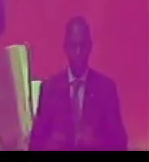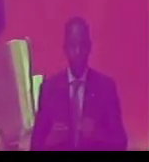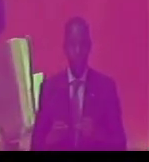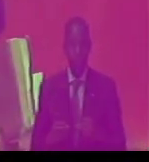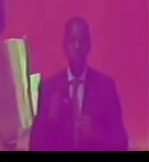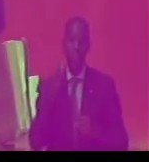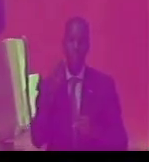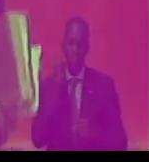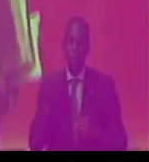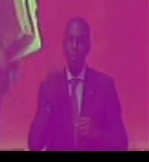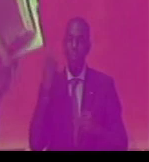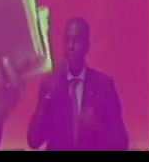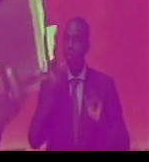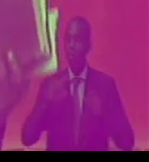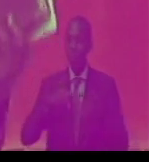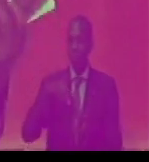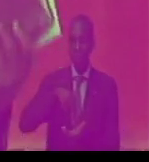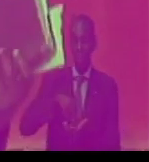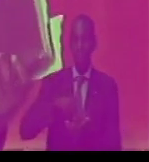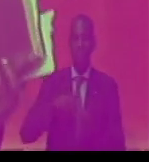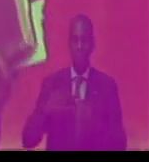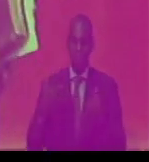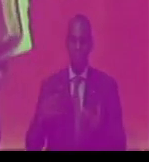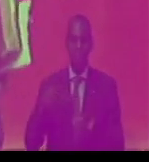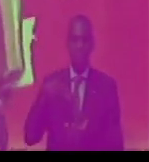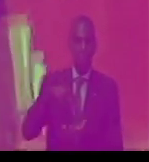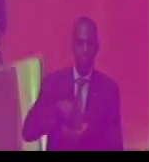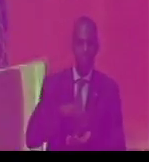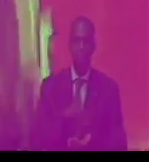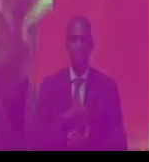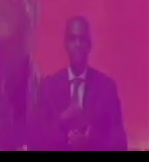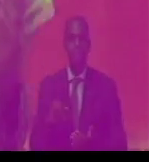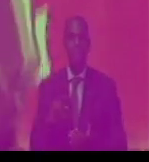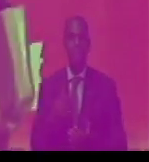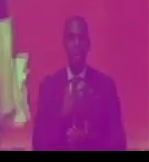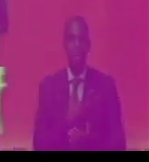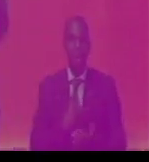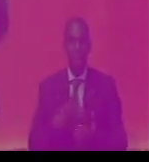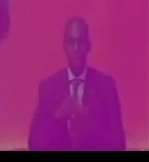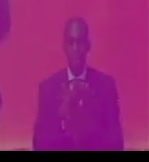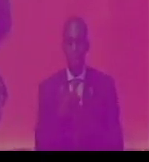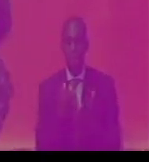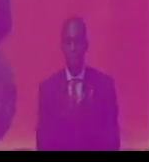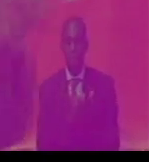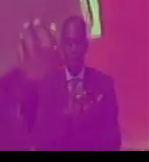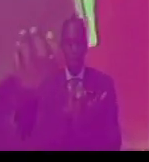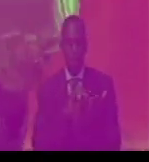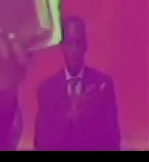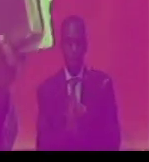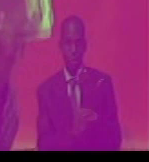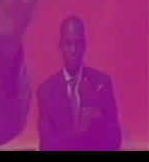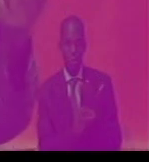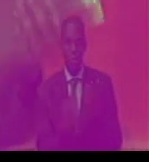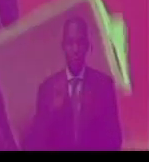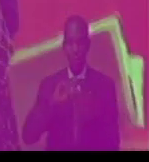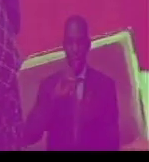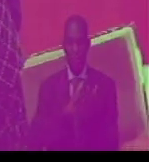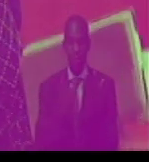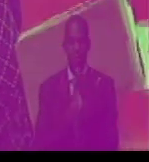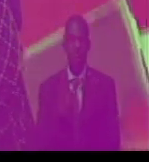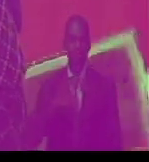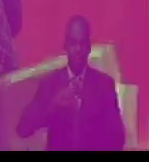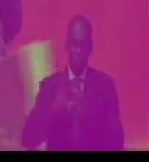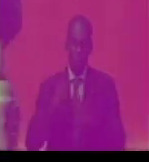the power night. She couldn't stool for how many days she stood. She started eating her body chain. And between